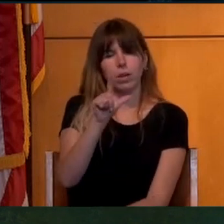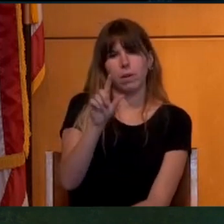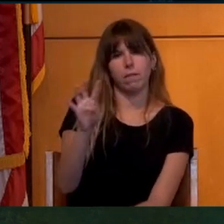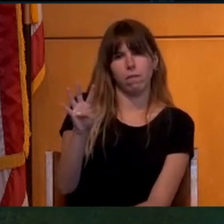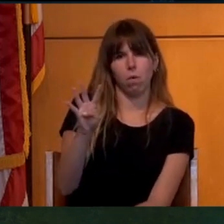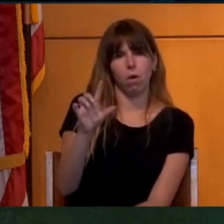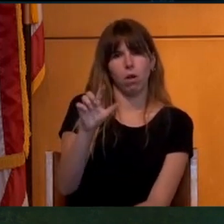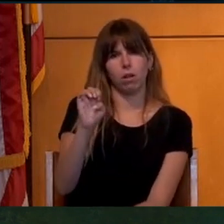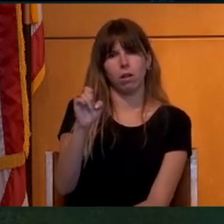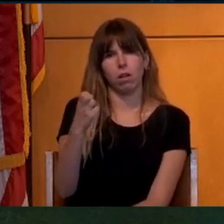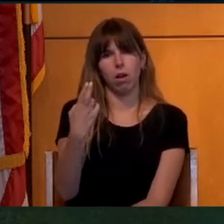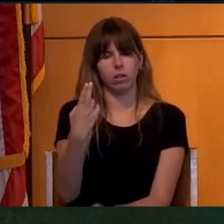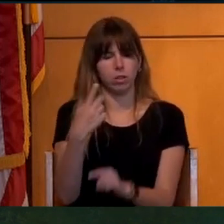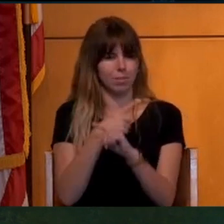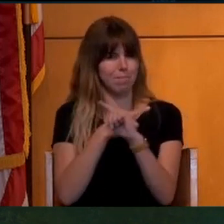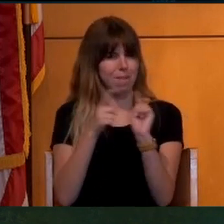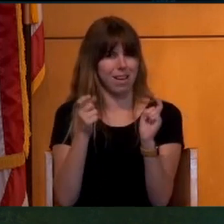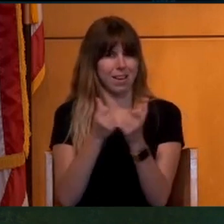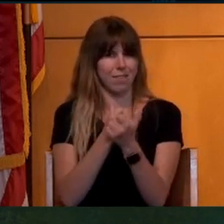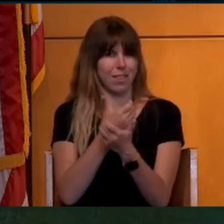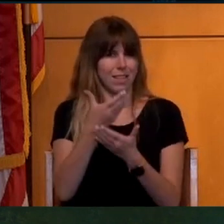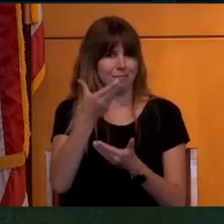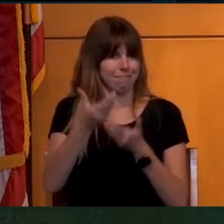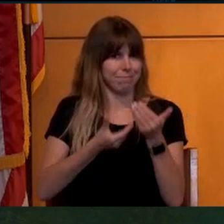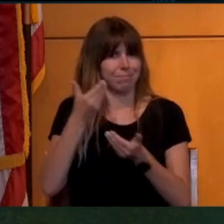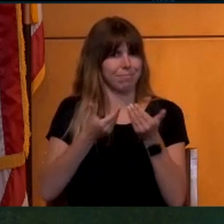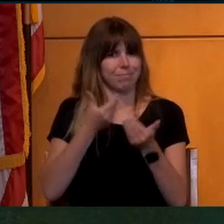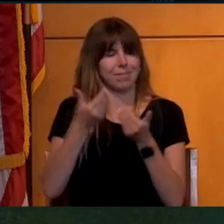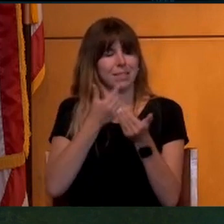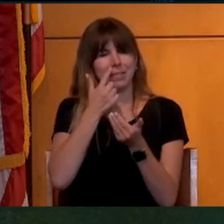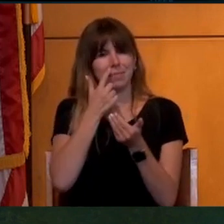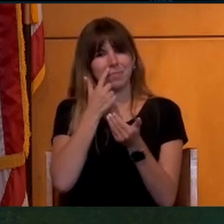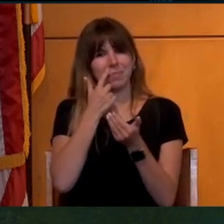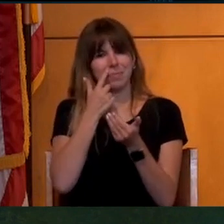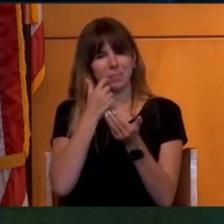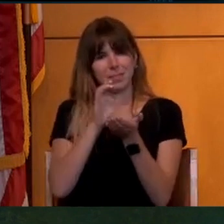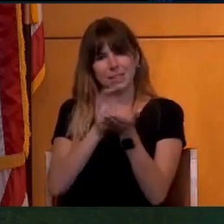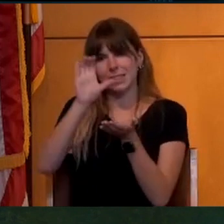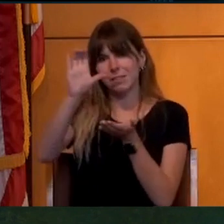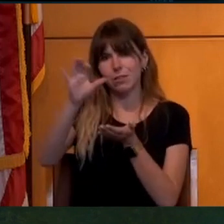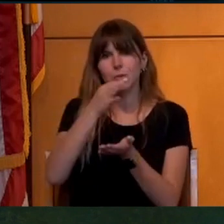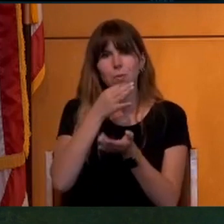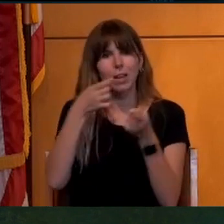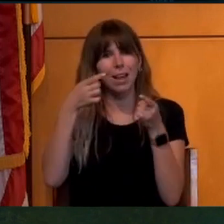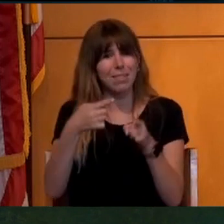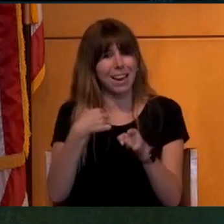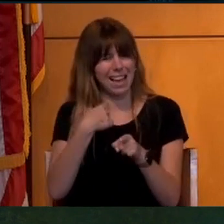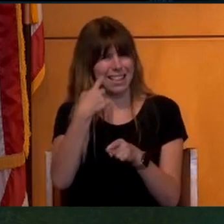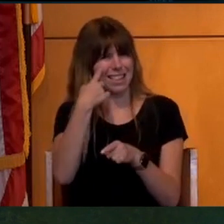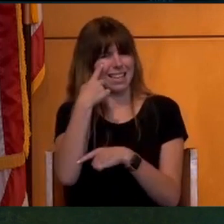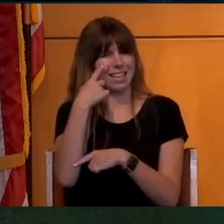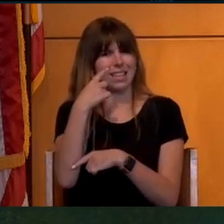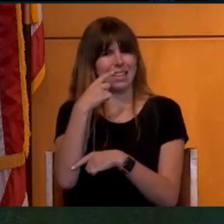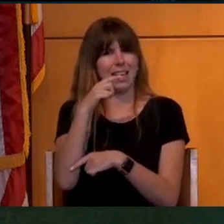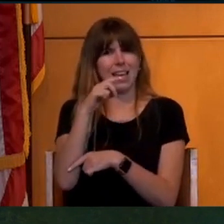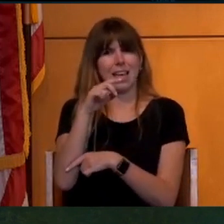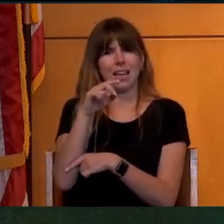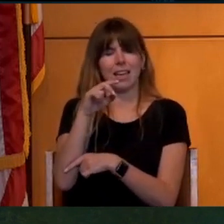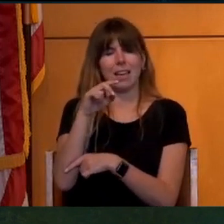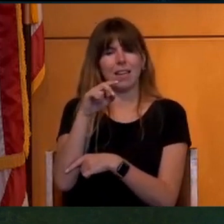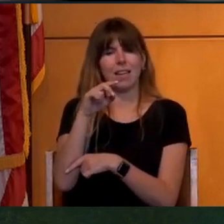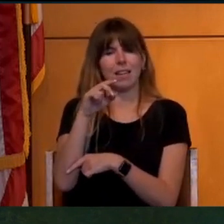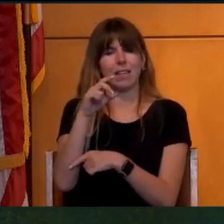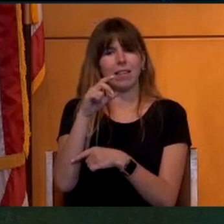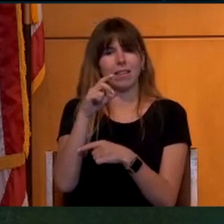steam ahead. They're getting ready for delivery. The NSS instrument, I think, is packaged and ready to go to Johnson for integration into the rover.